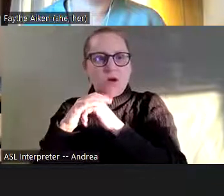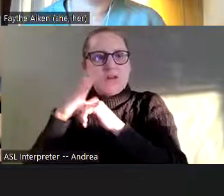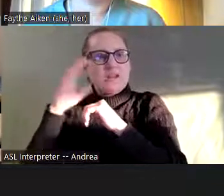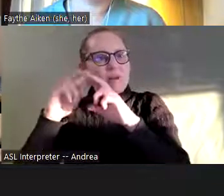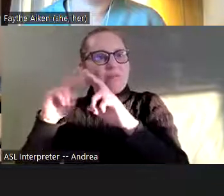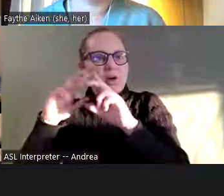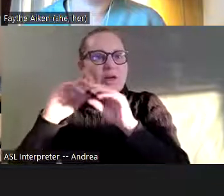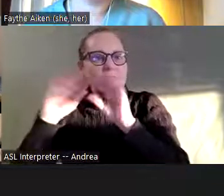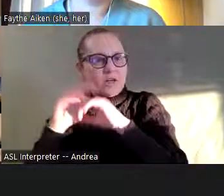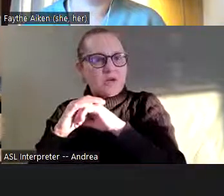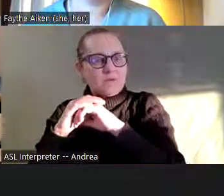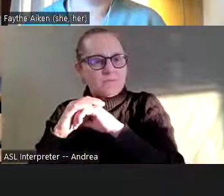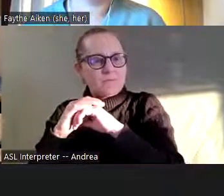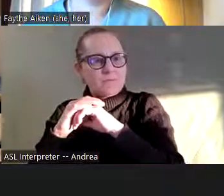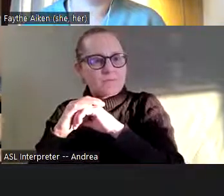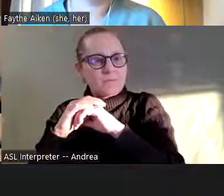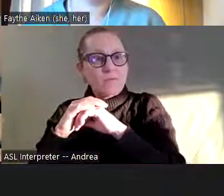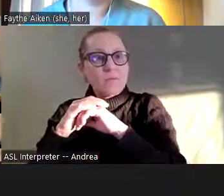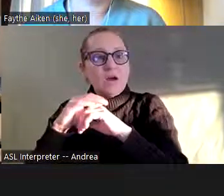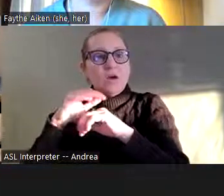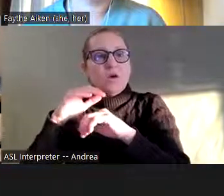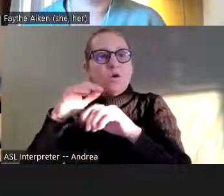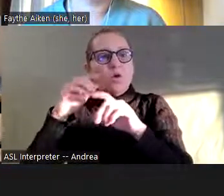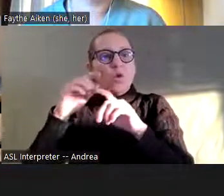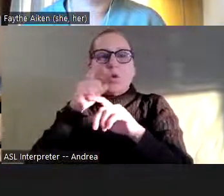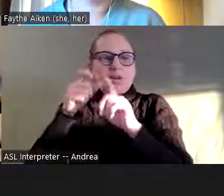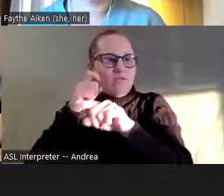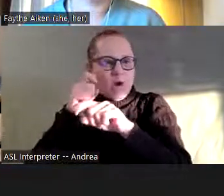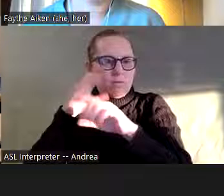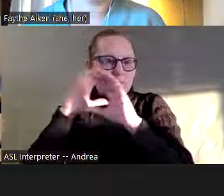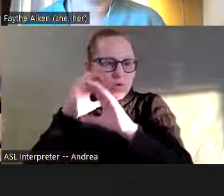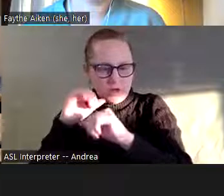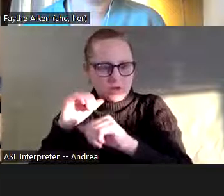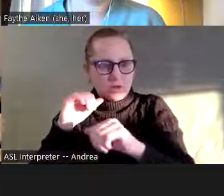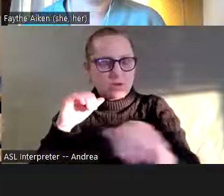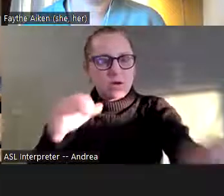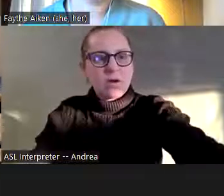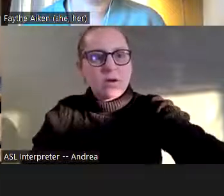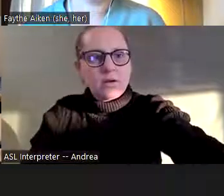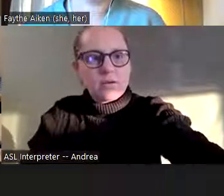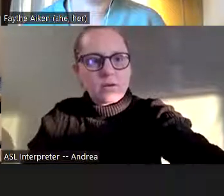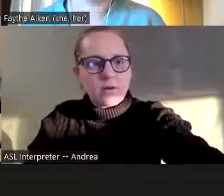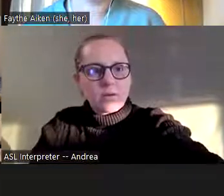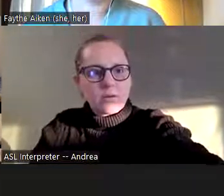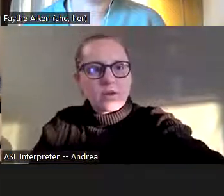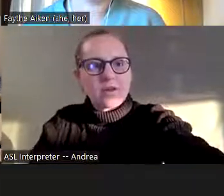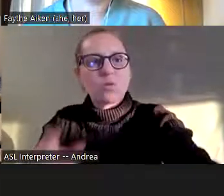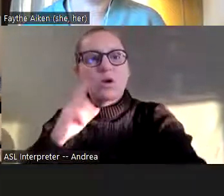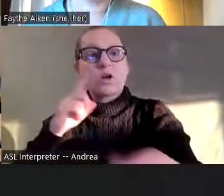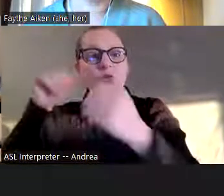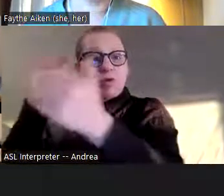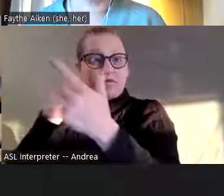clear from whom the communication is coming. And yes, it's addressed for external communications, and I don't know that it